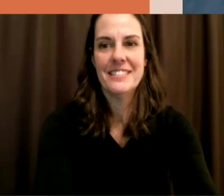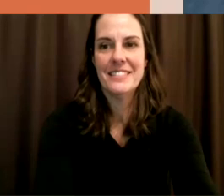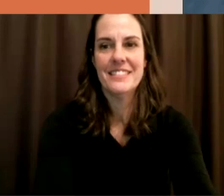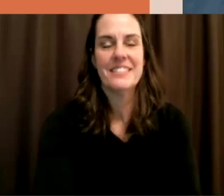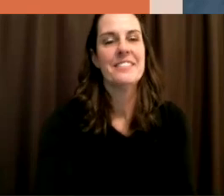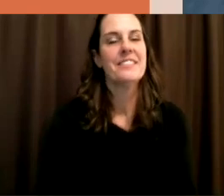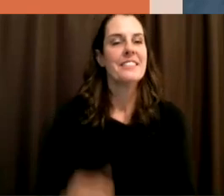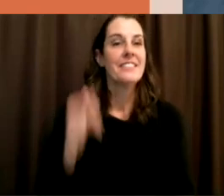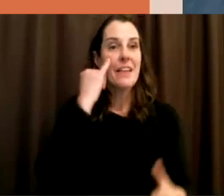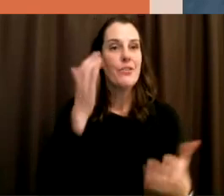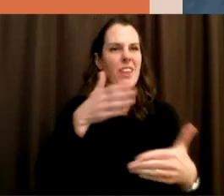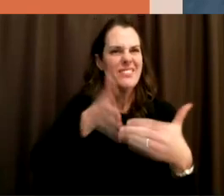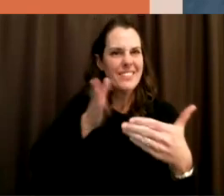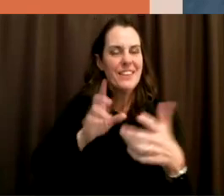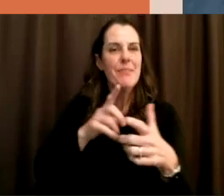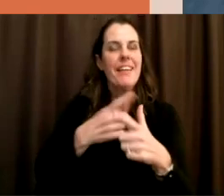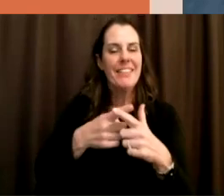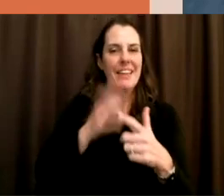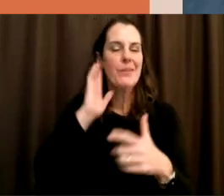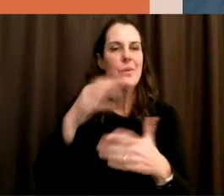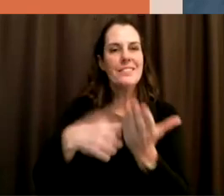seconds or so.